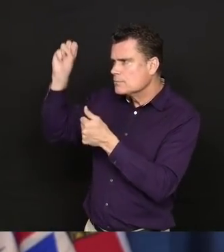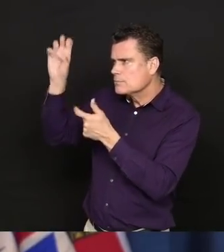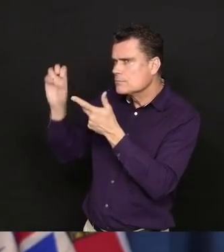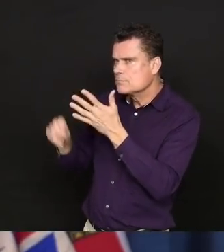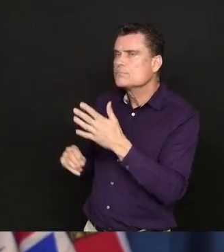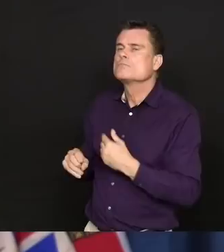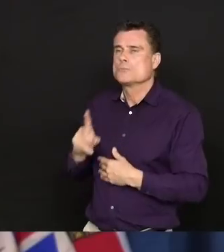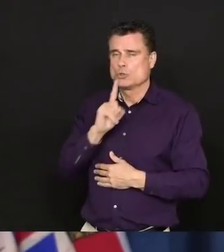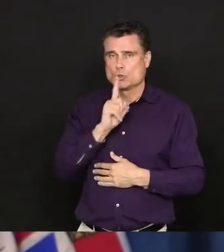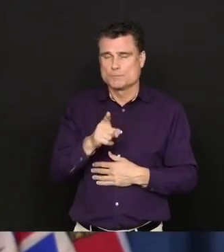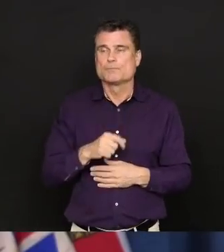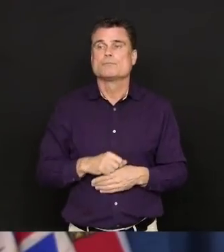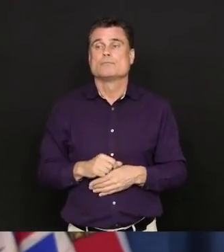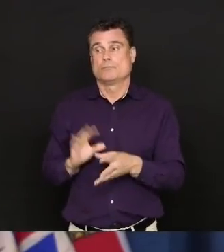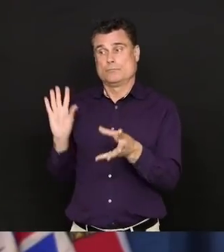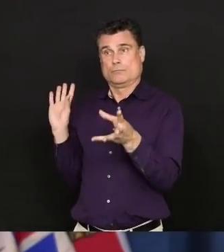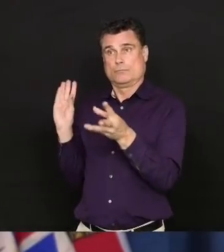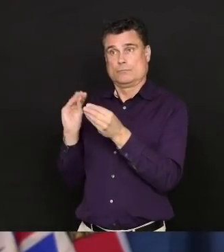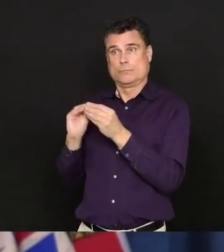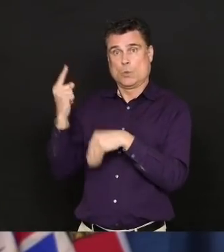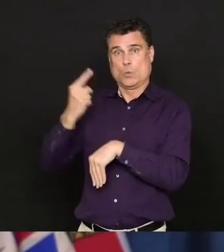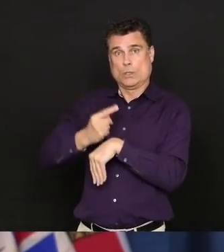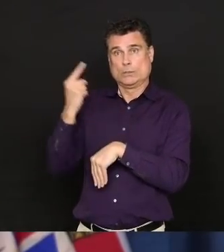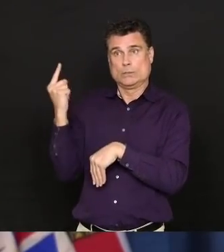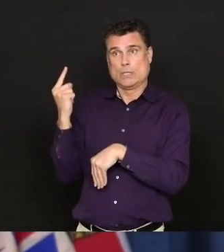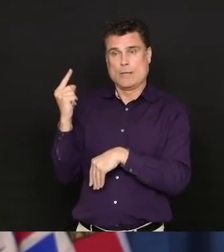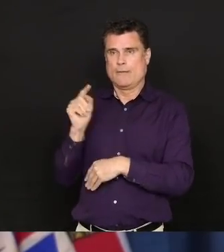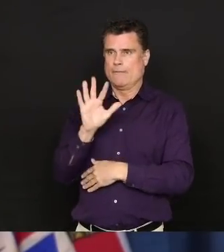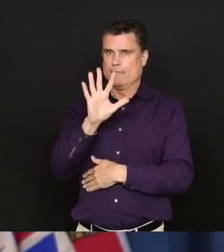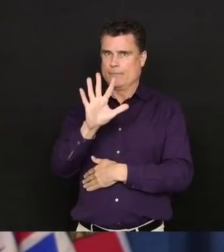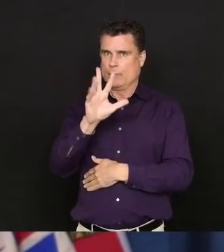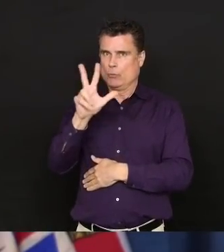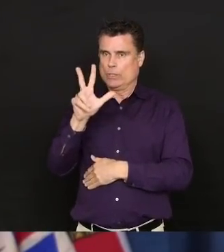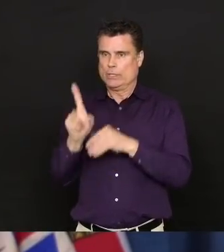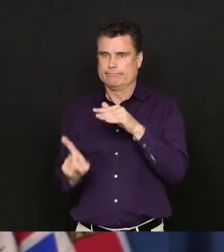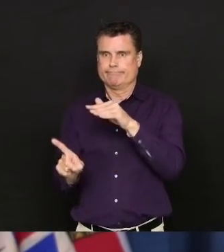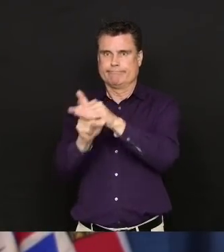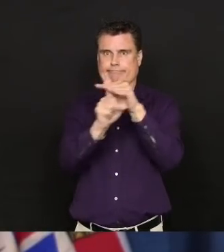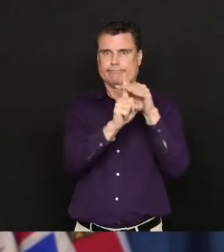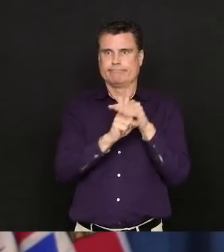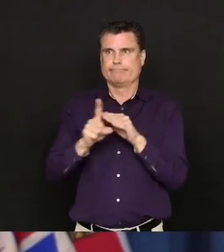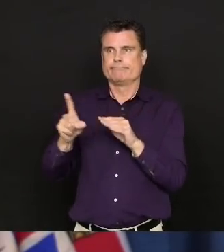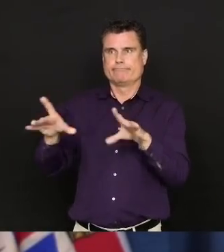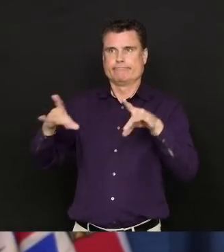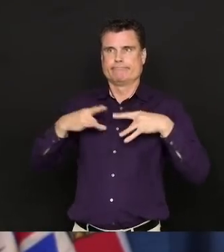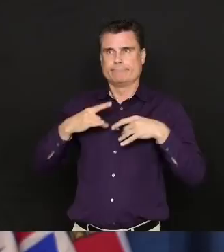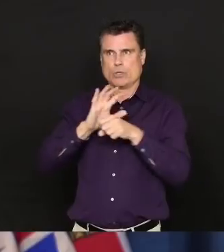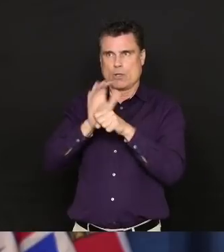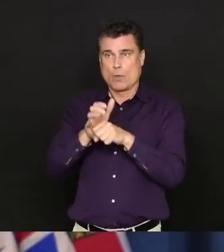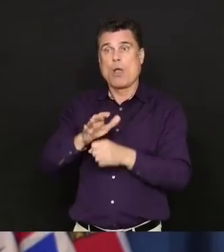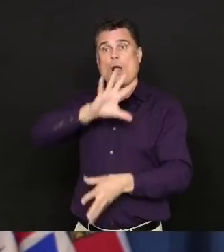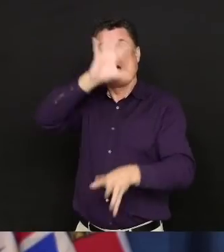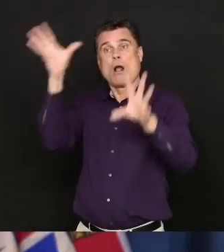today, we have 53 test positive new cases in British Columbia, which brings our total up to